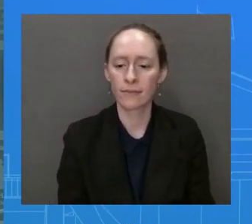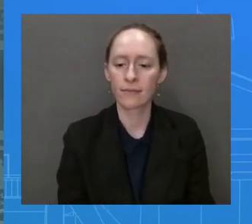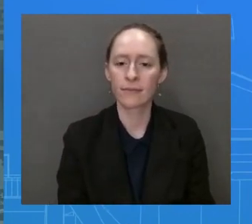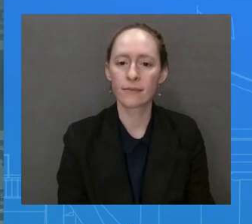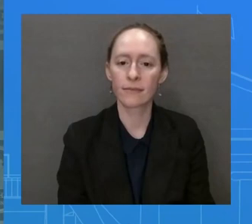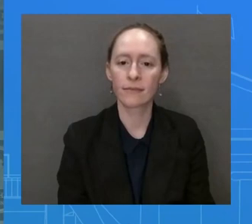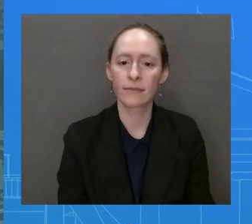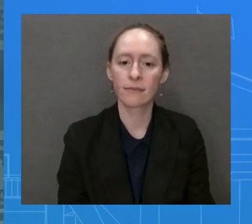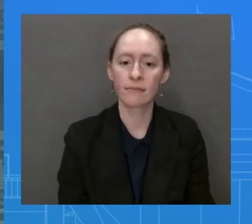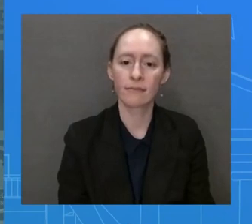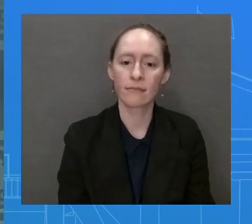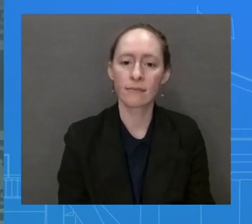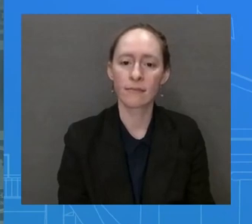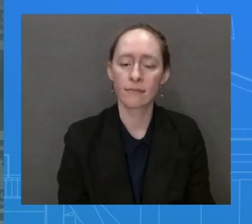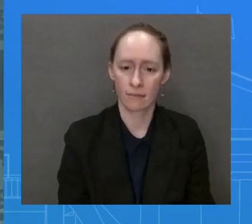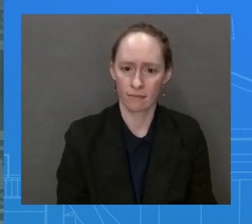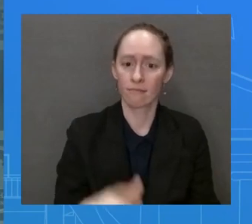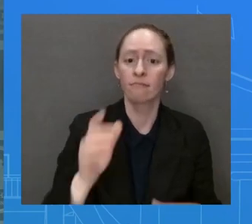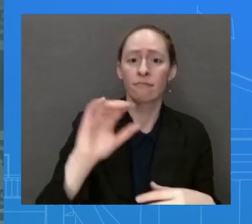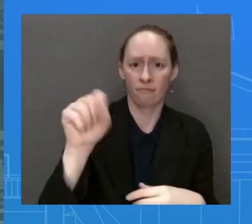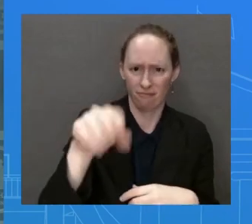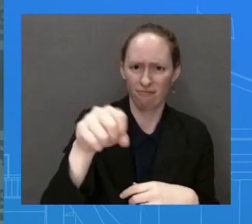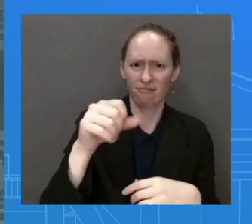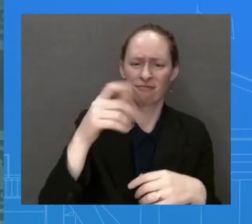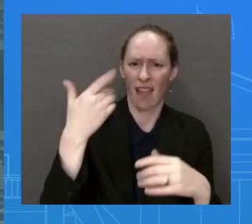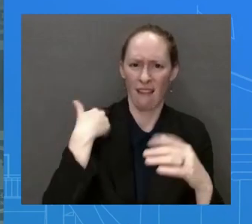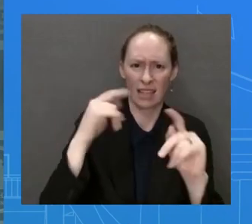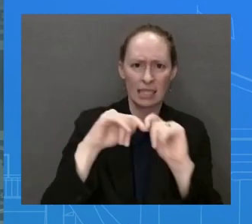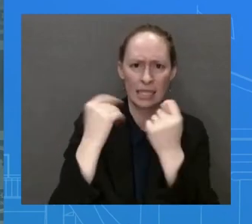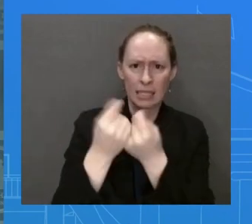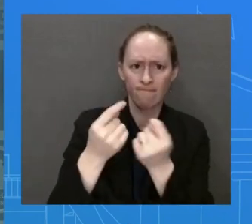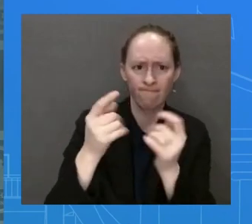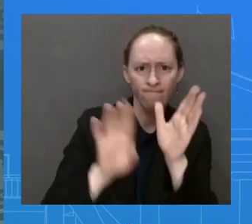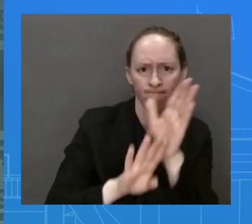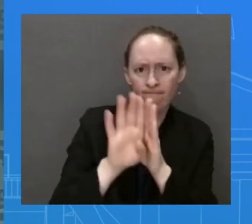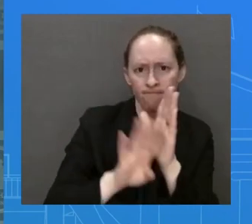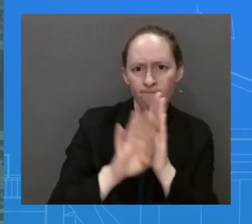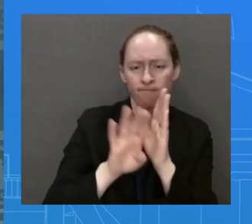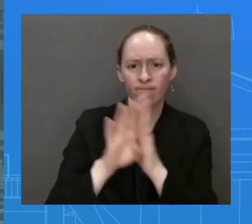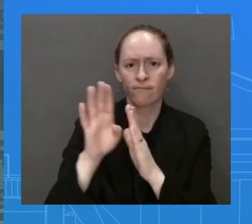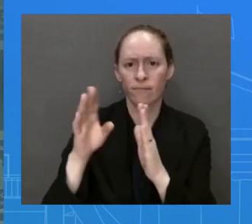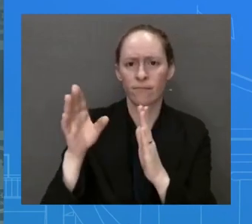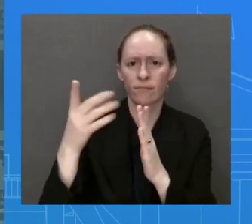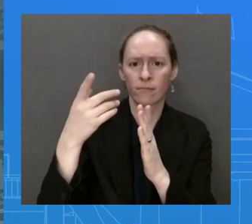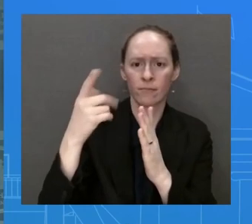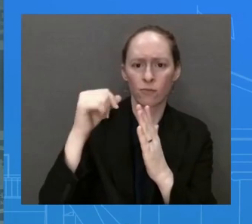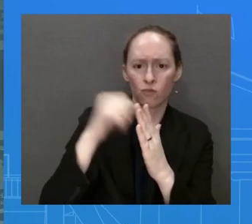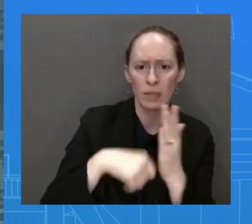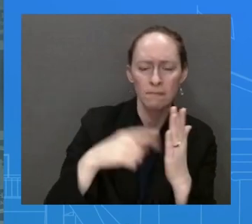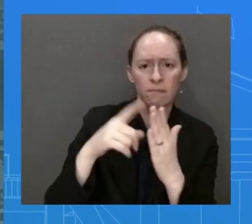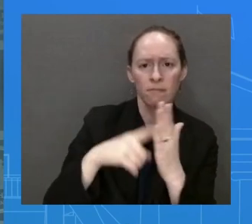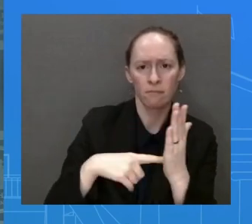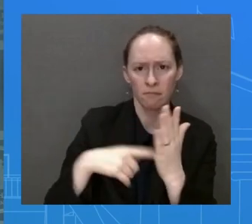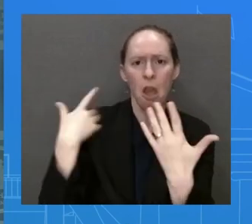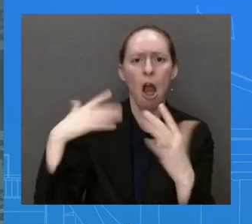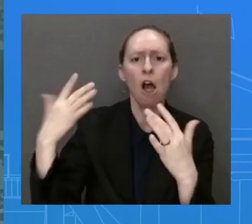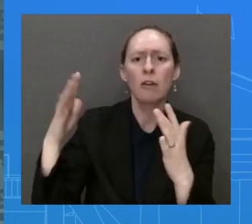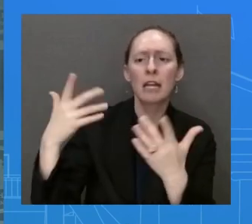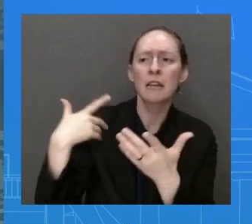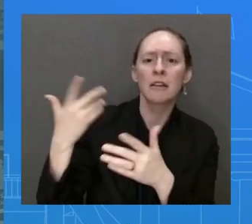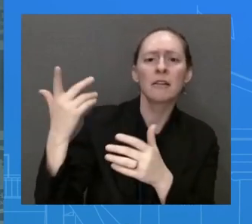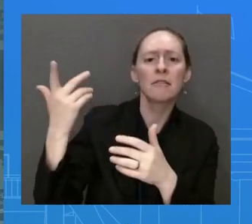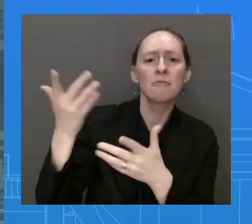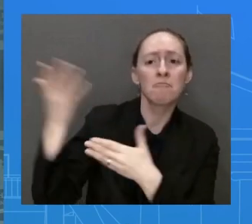with any major speech that the president is giving, he gives his input, and the team takes it from there. And then